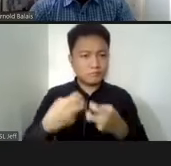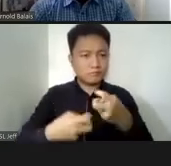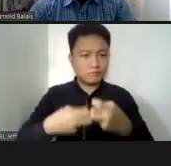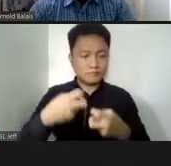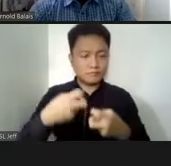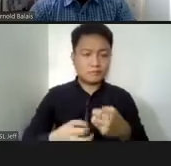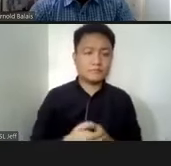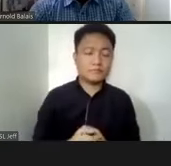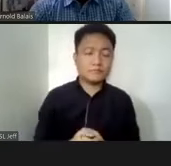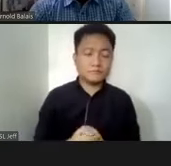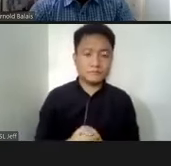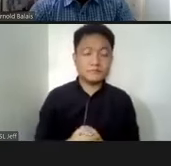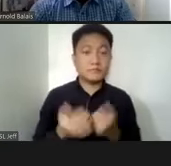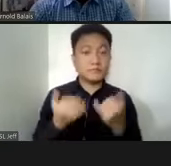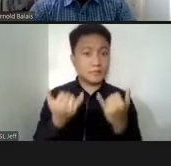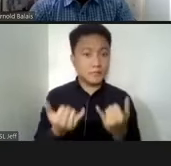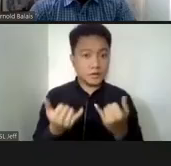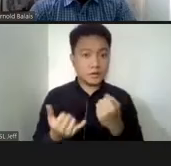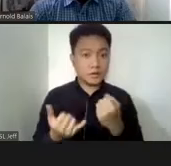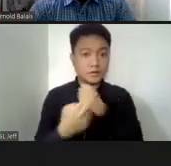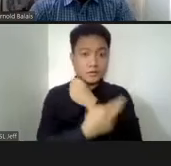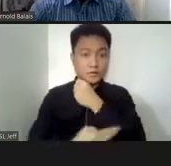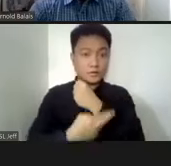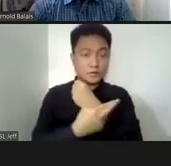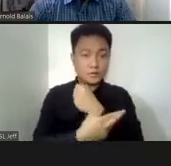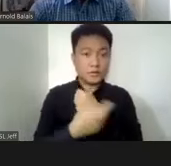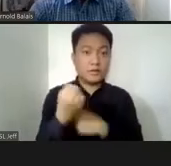about GIS,